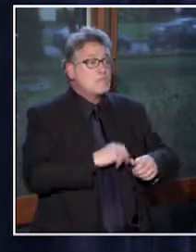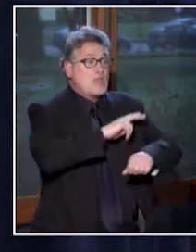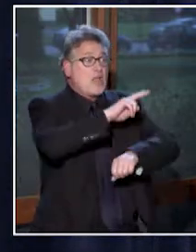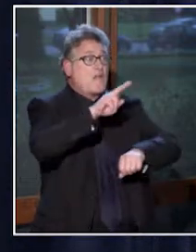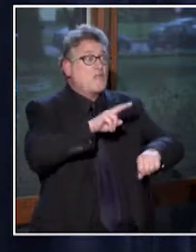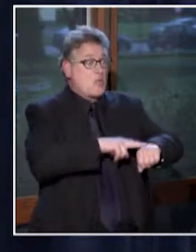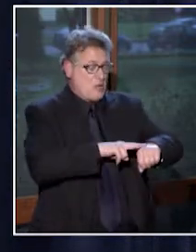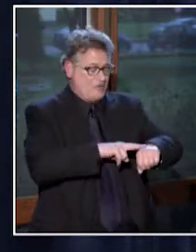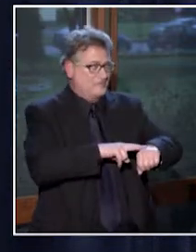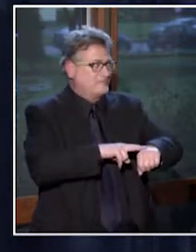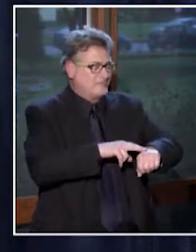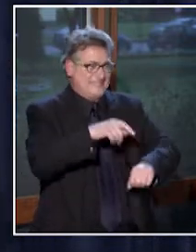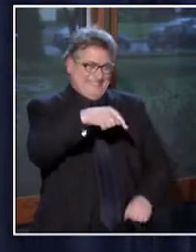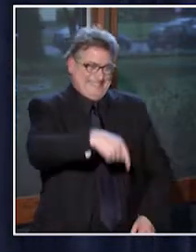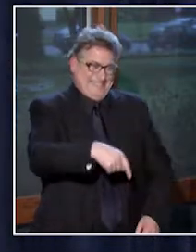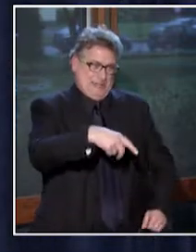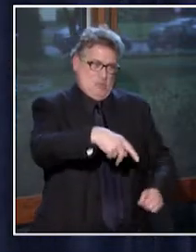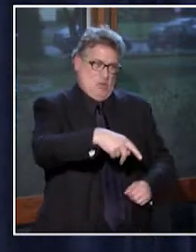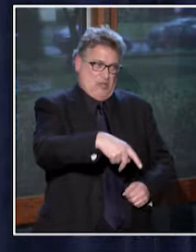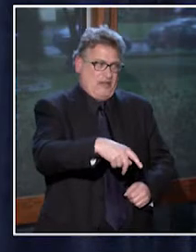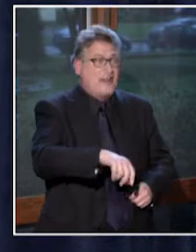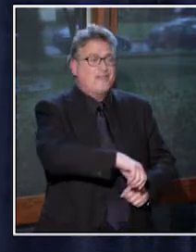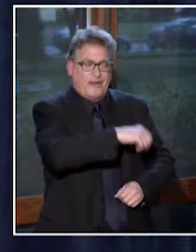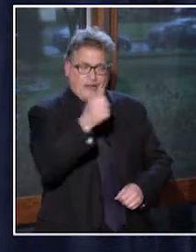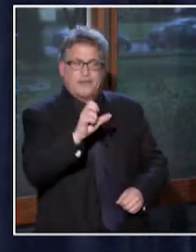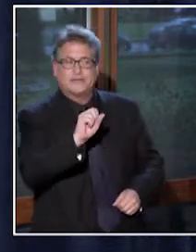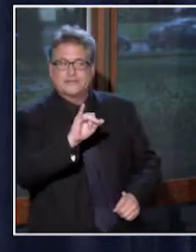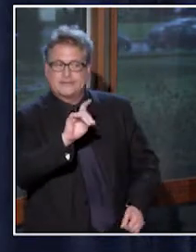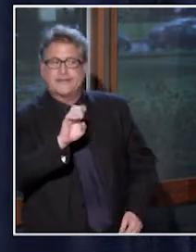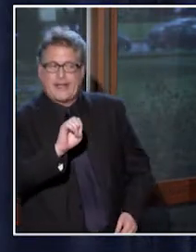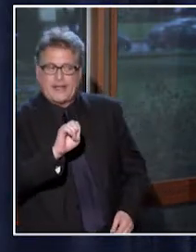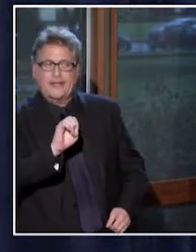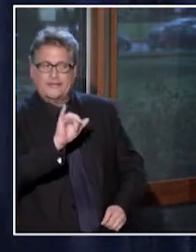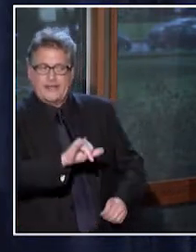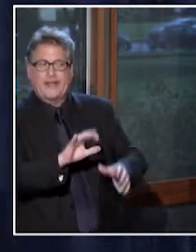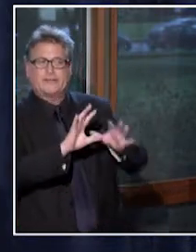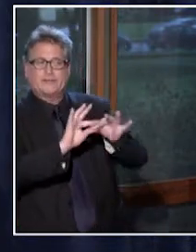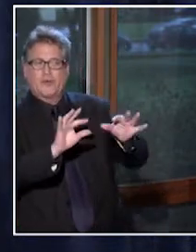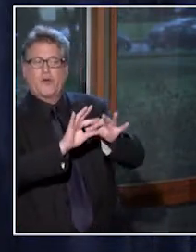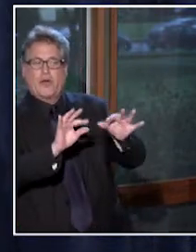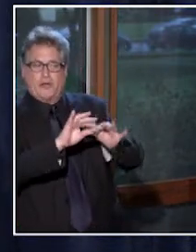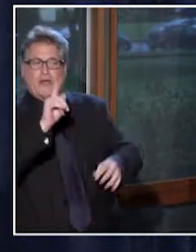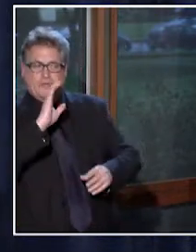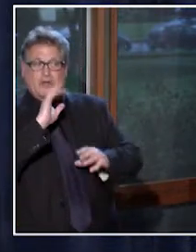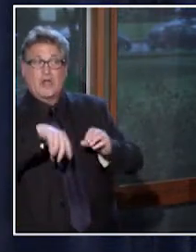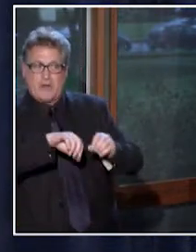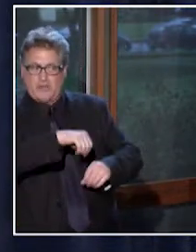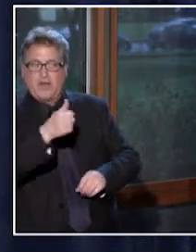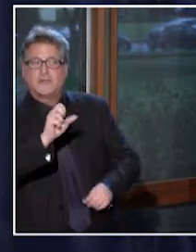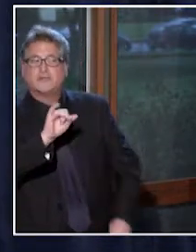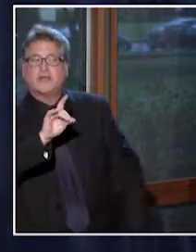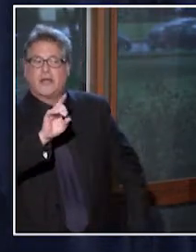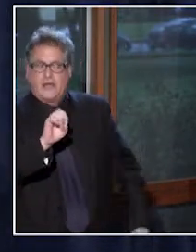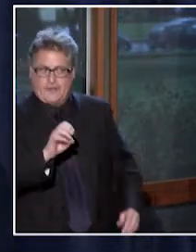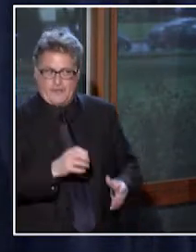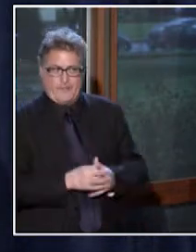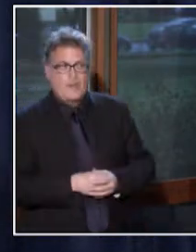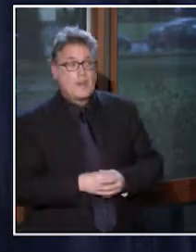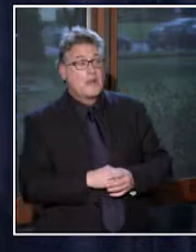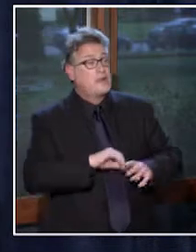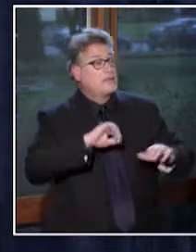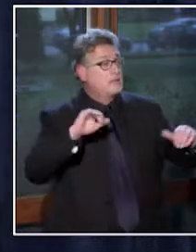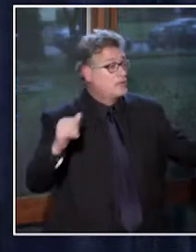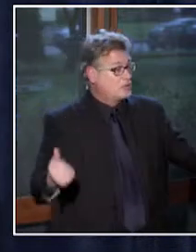Portland, there is another side to the story, and we have to talk about it. The